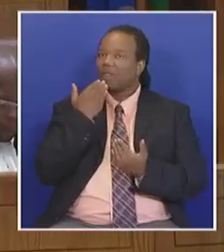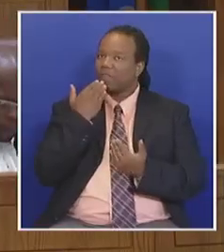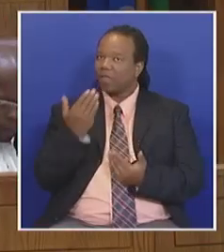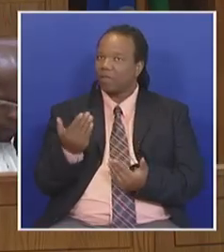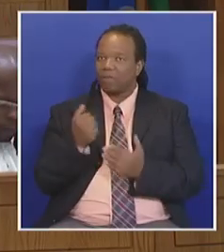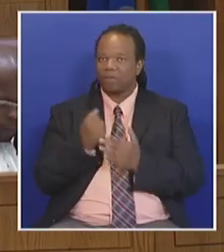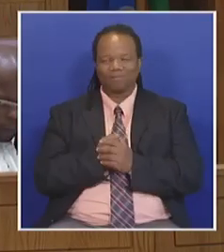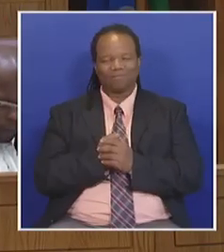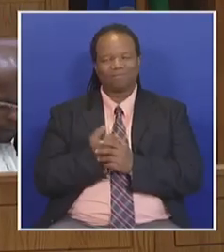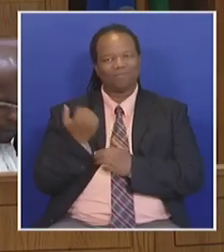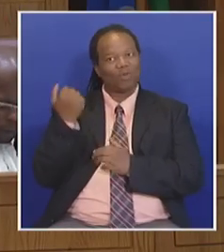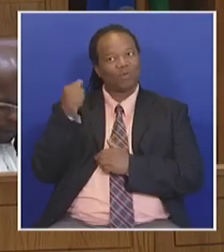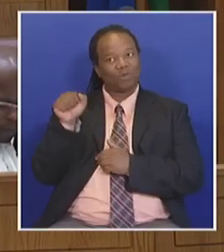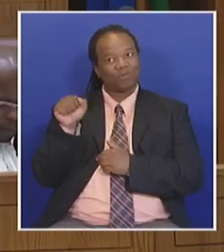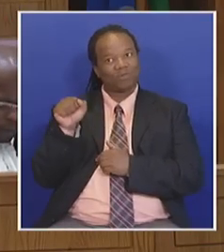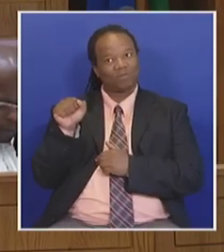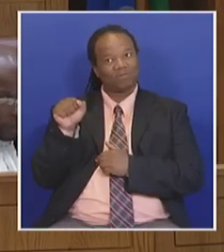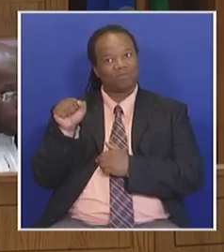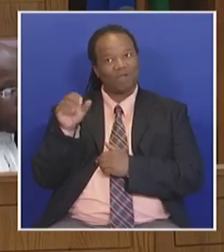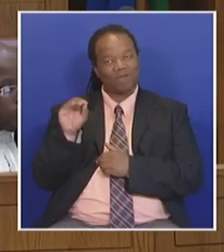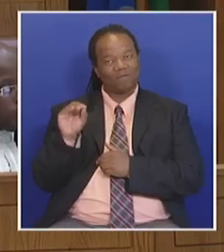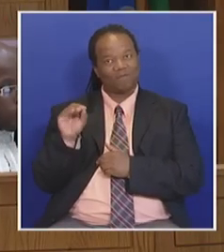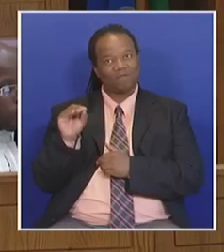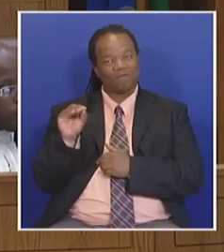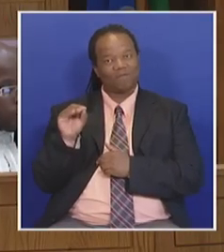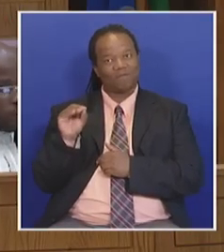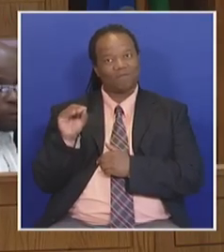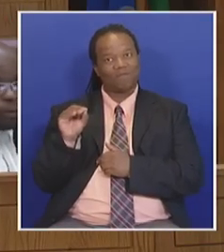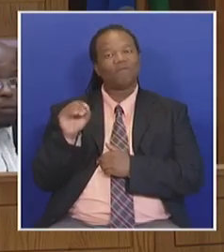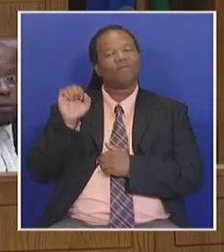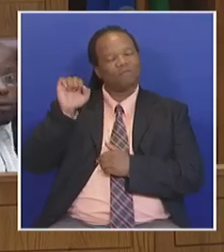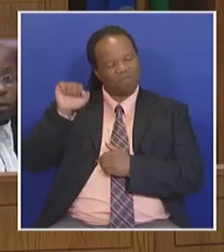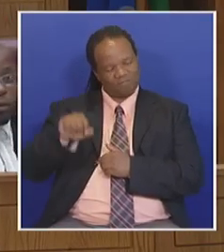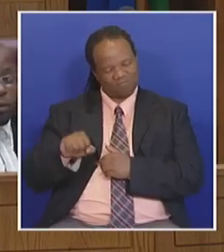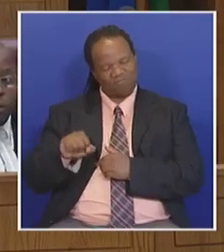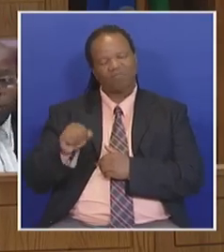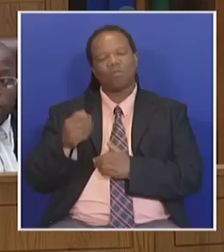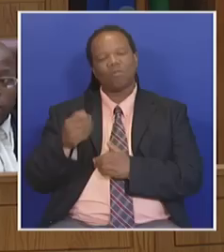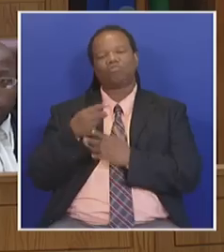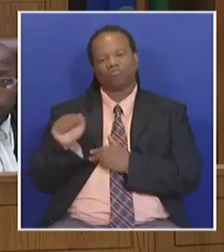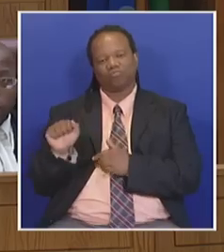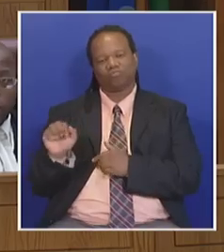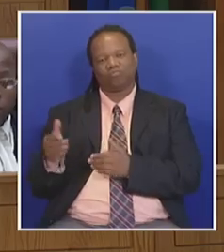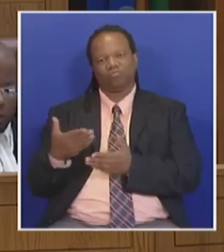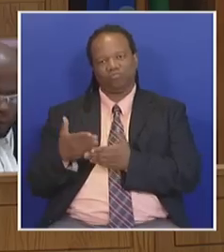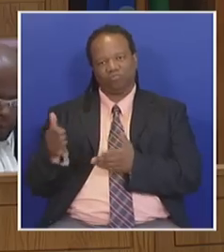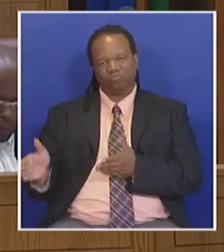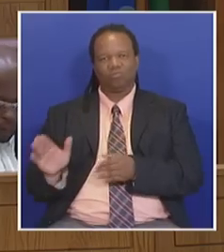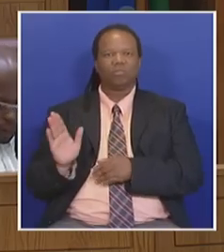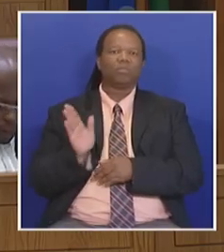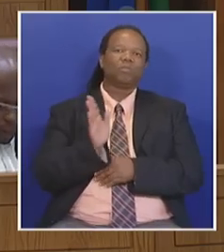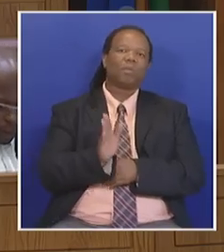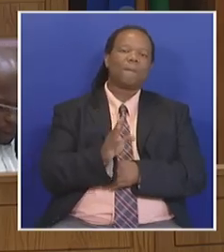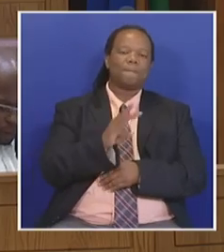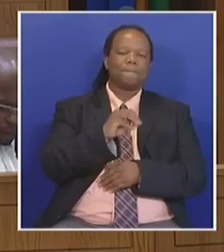any objection to this motion? Motion objected to. The Honorable